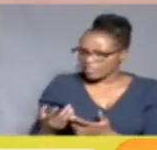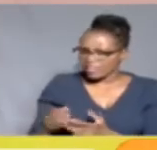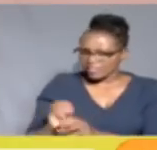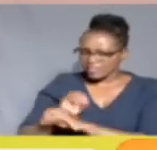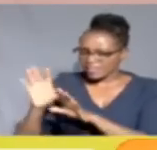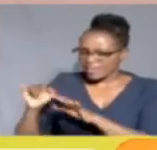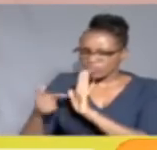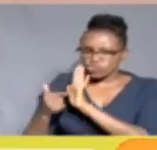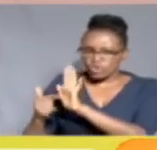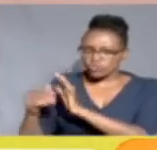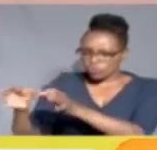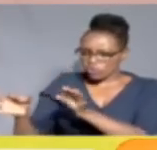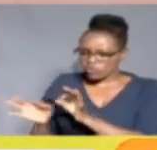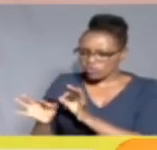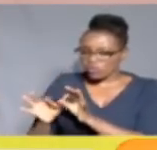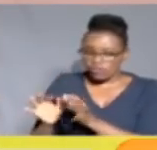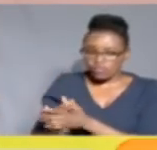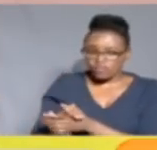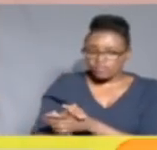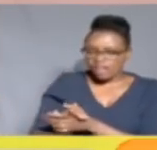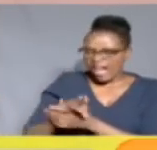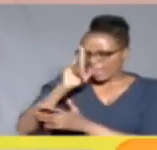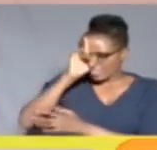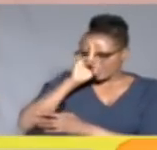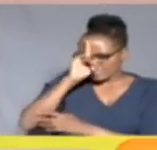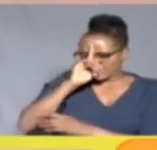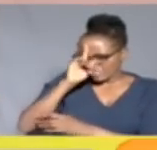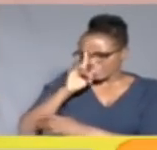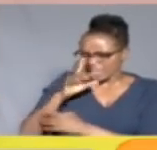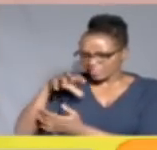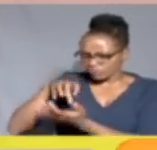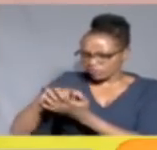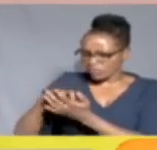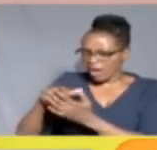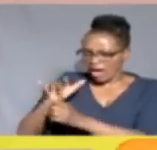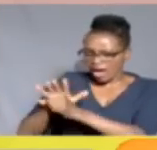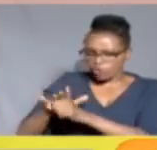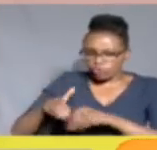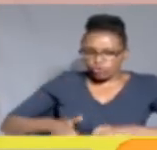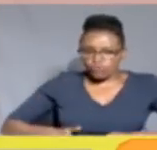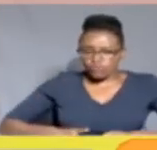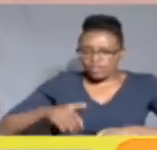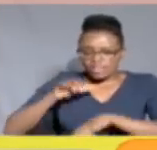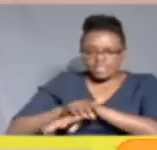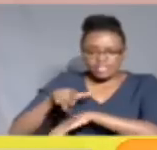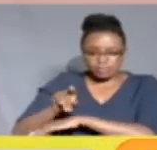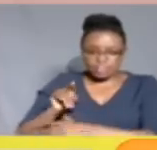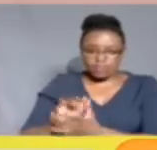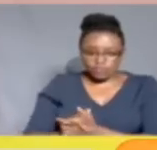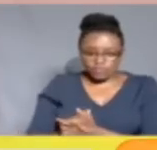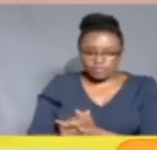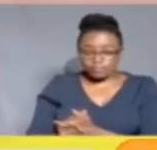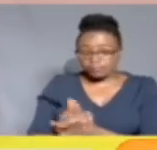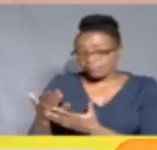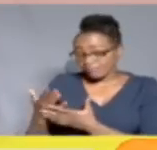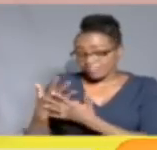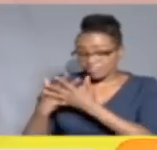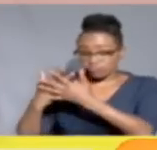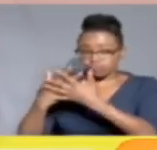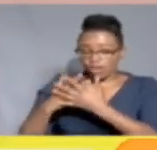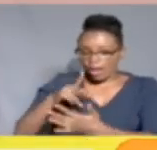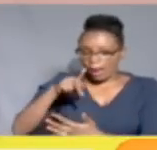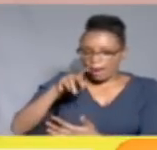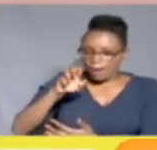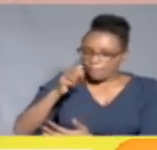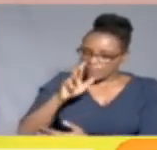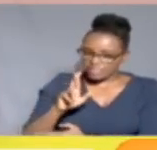clearly you're showing family is a critical force in ensuring that many of these young youth don't find themselves behind bars. Peter, let me come